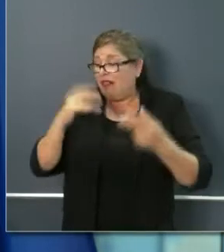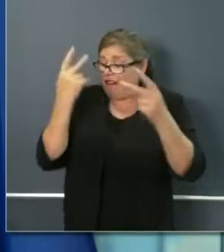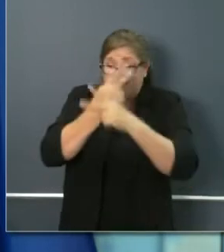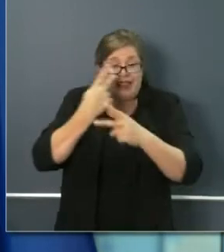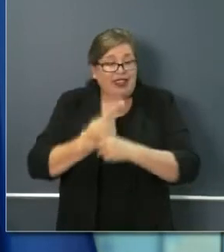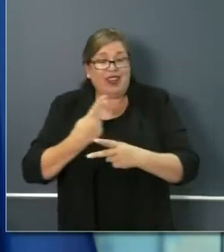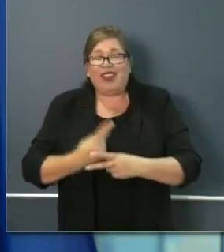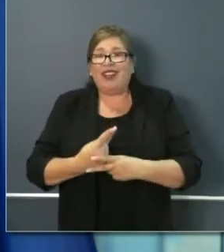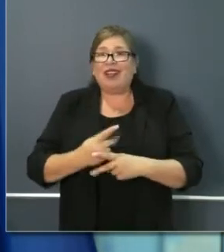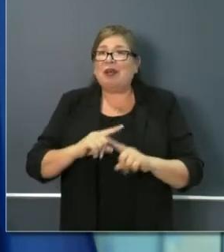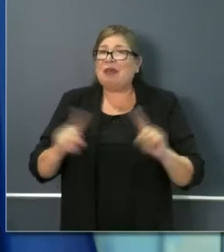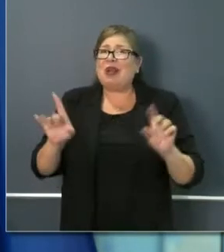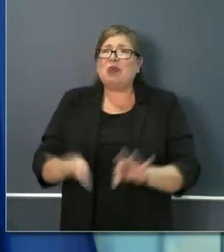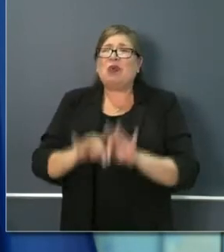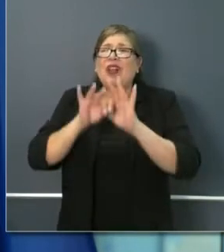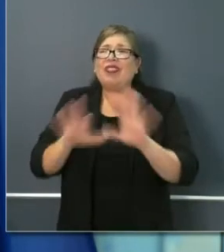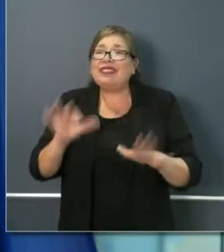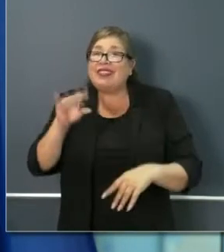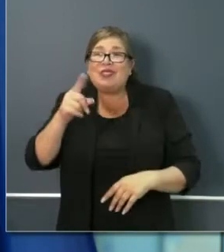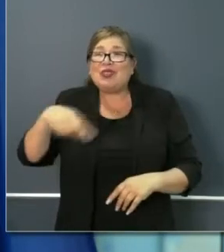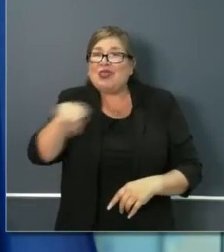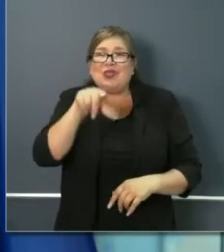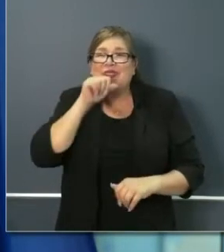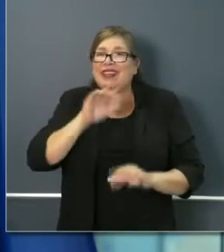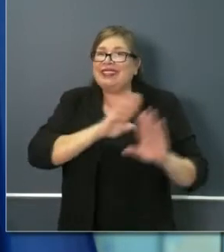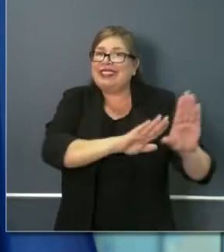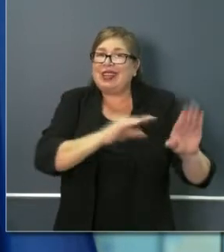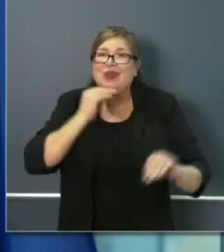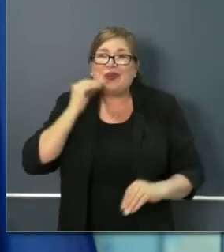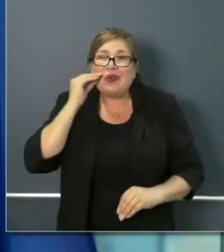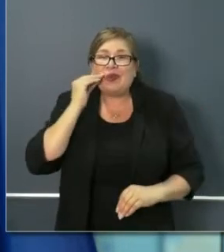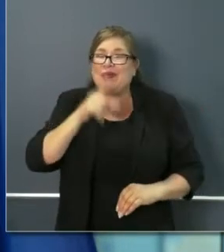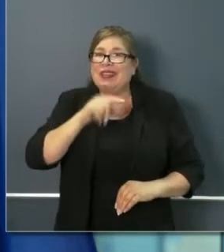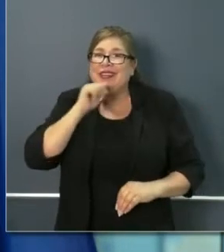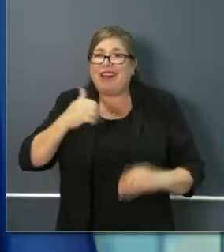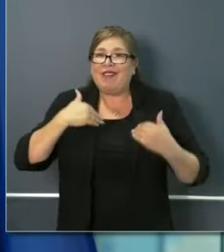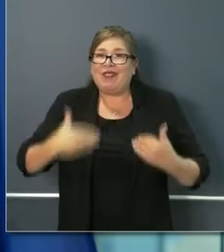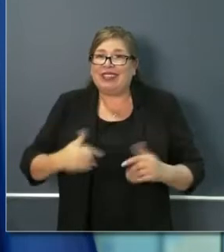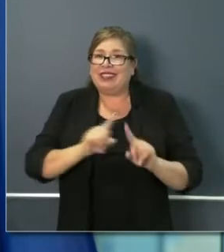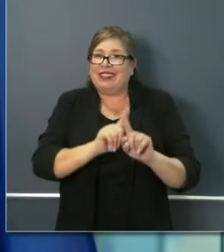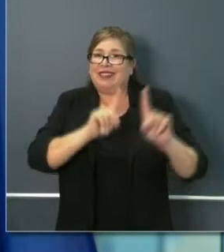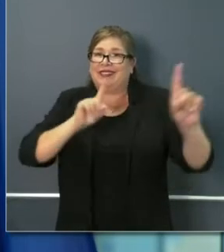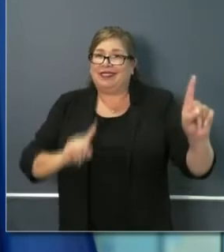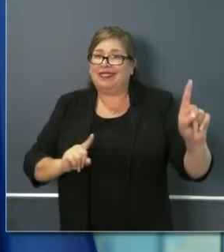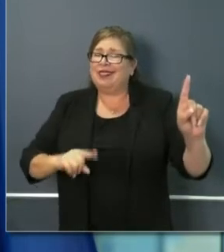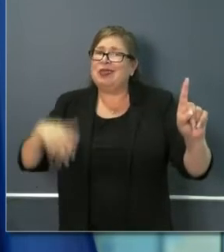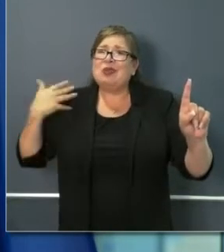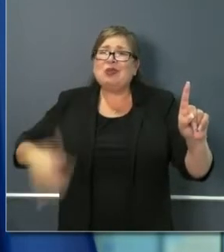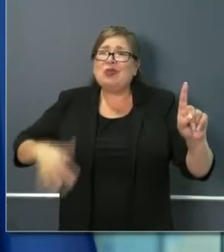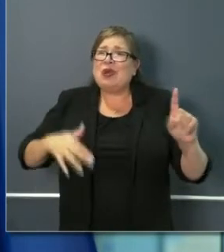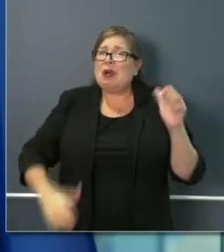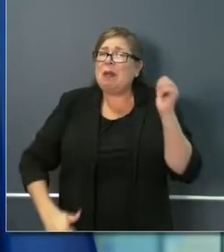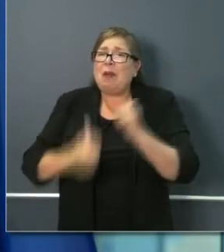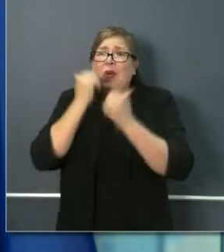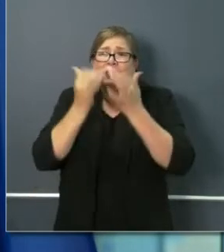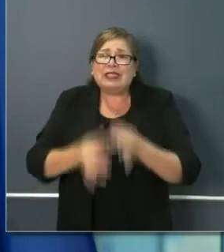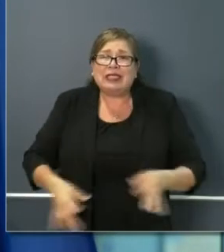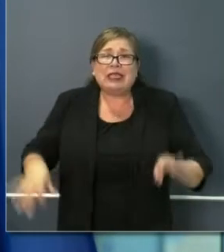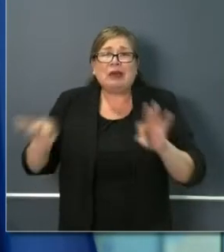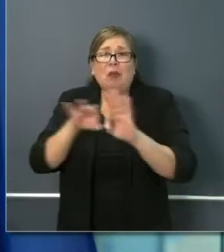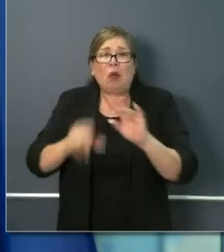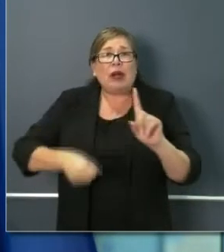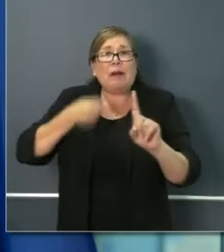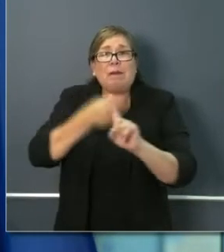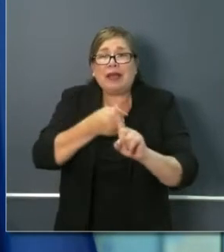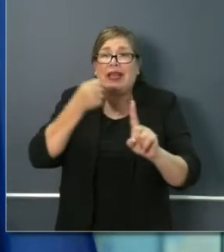social distancing, and continue to do the right thing at the stay-at-home order. That is the most profound and impactful part of bending